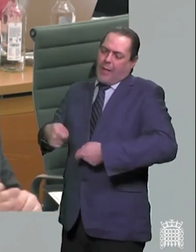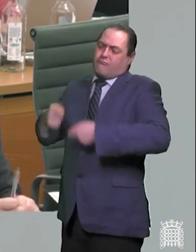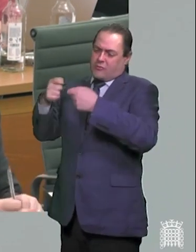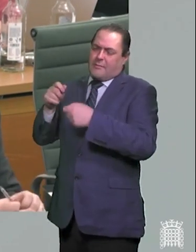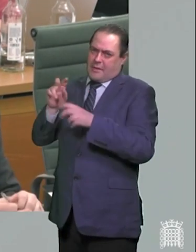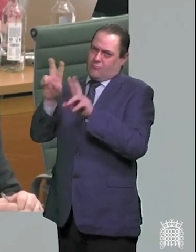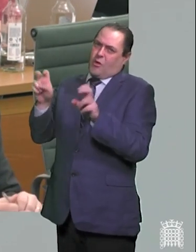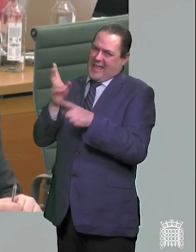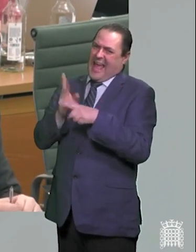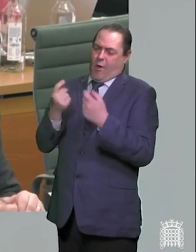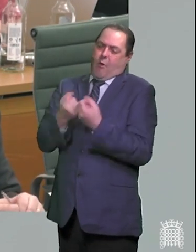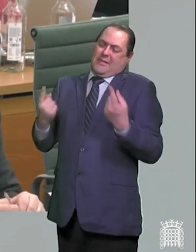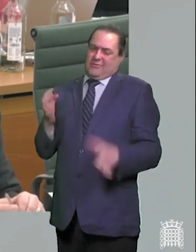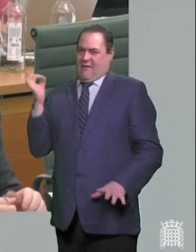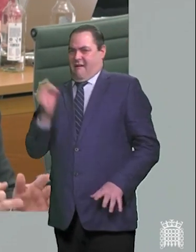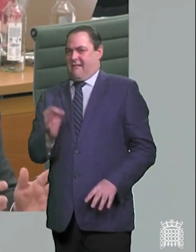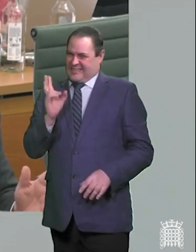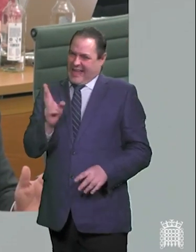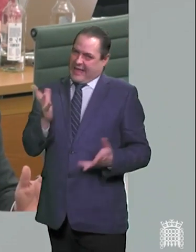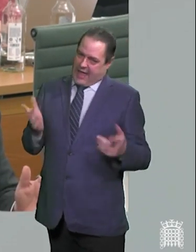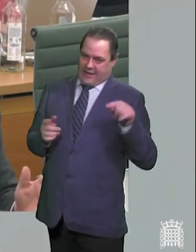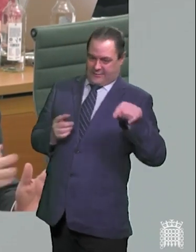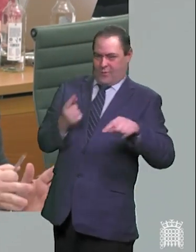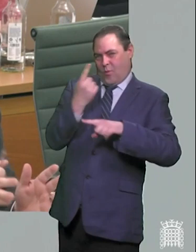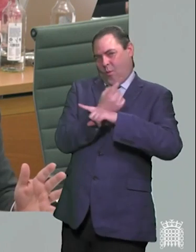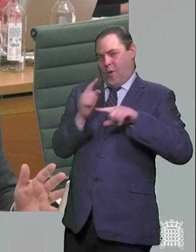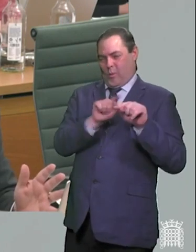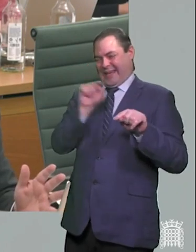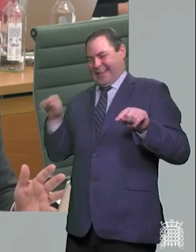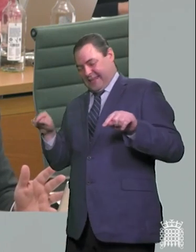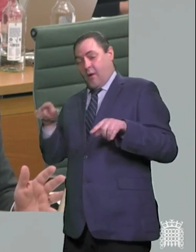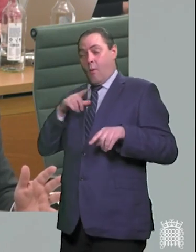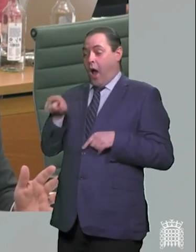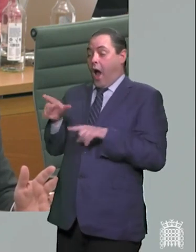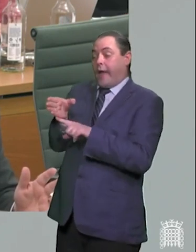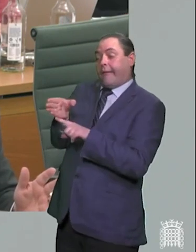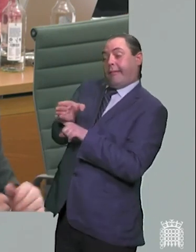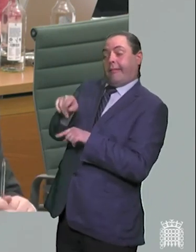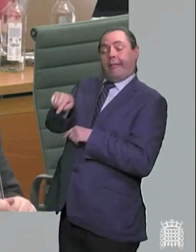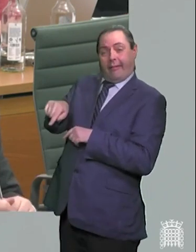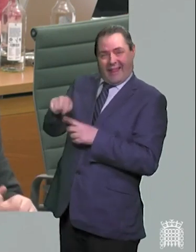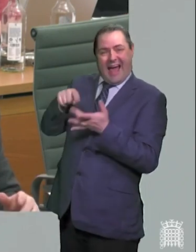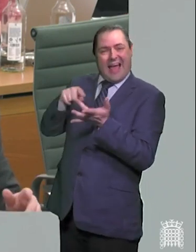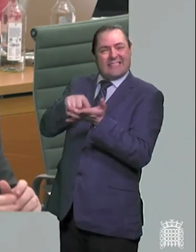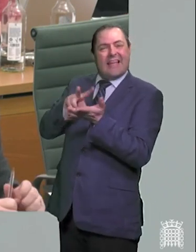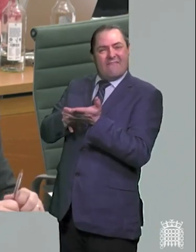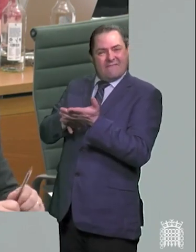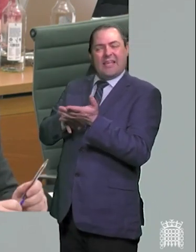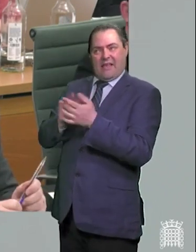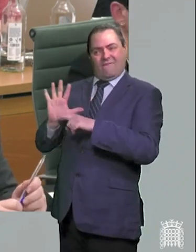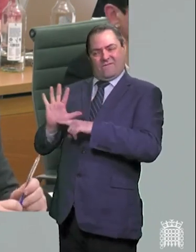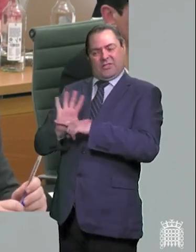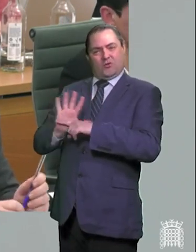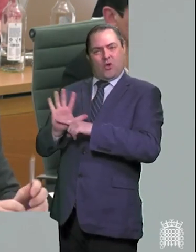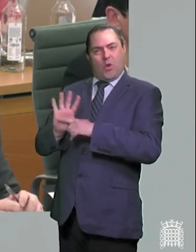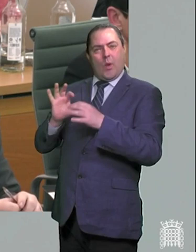by the Leader of the Opposition, because the previous evening ITV had published a video of a mock press